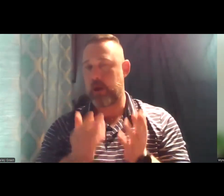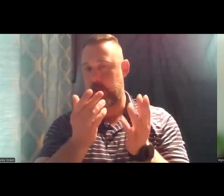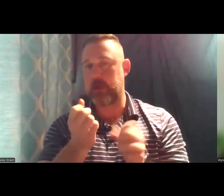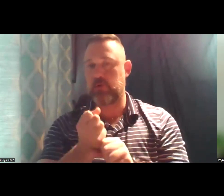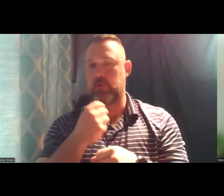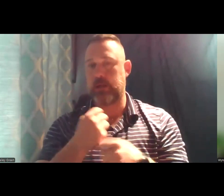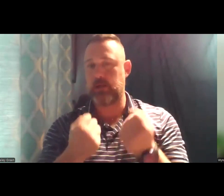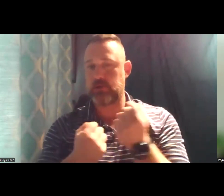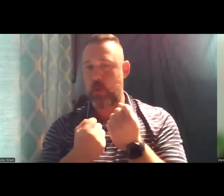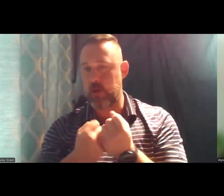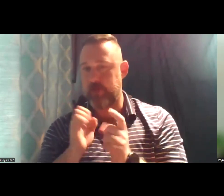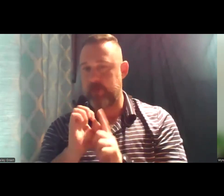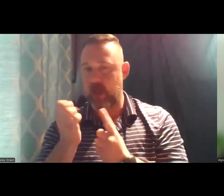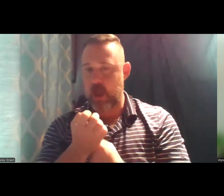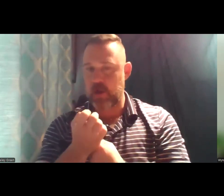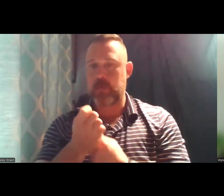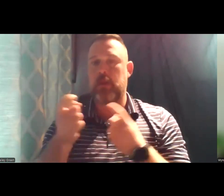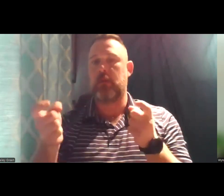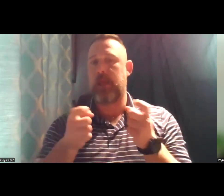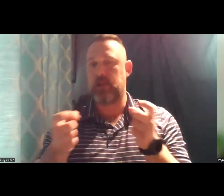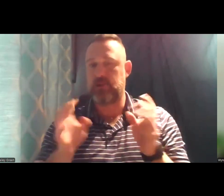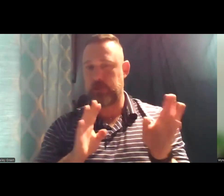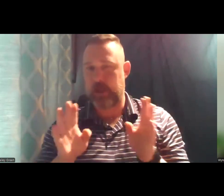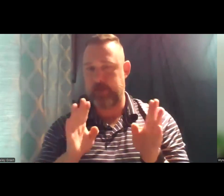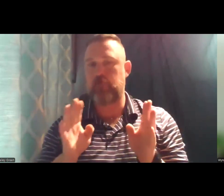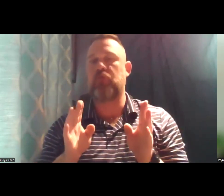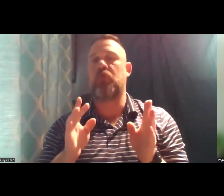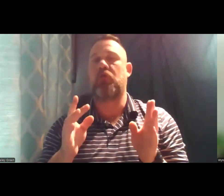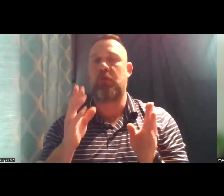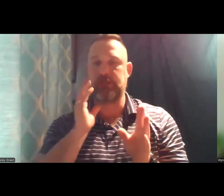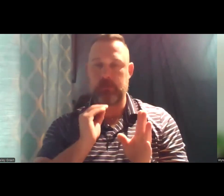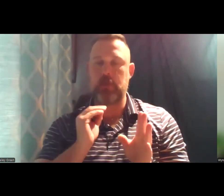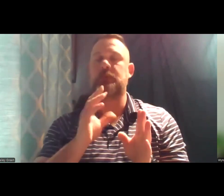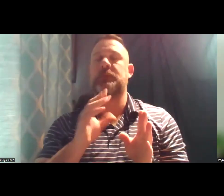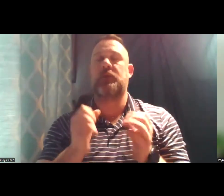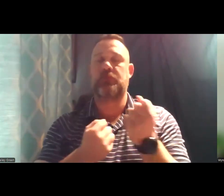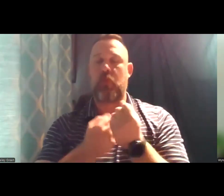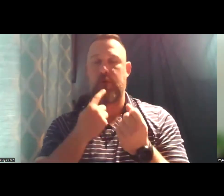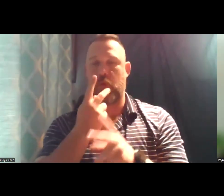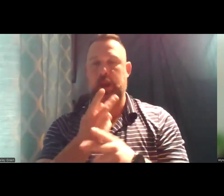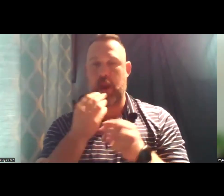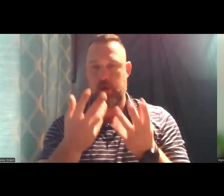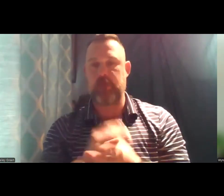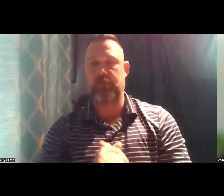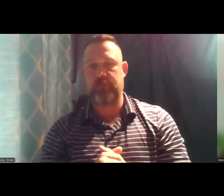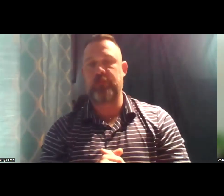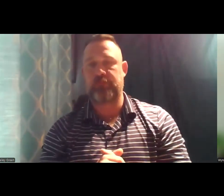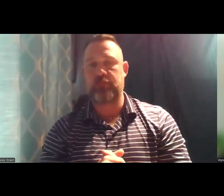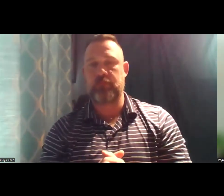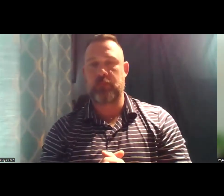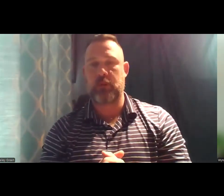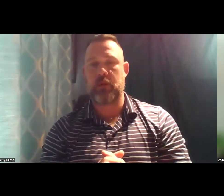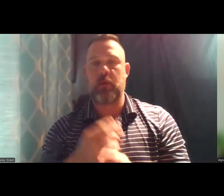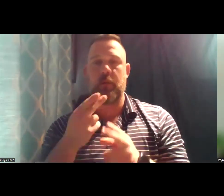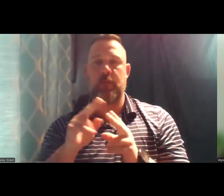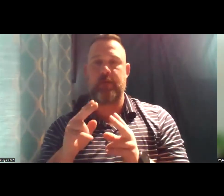creating a supportive environment, managing behavioral symptoms, and providing support for caregivers. I would like to briefly share